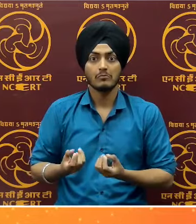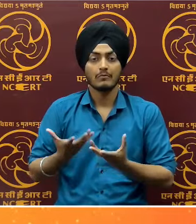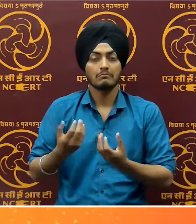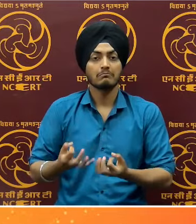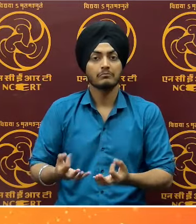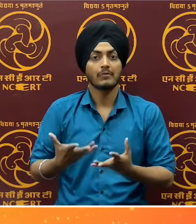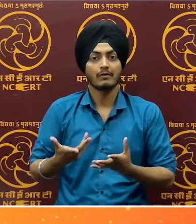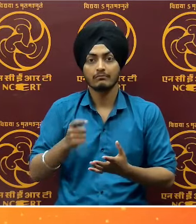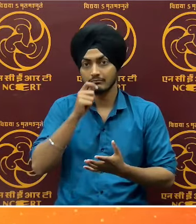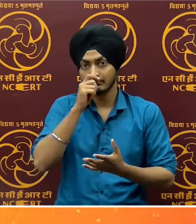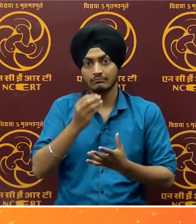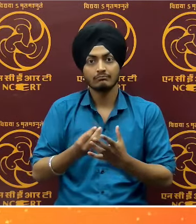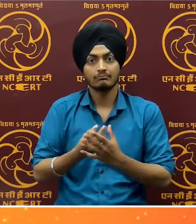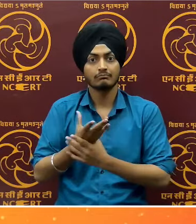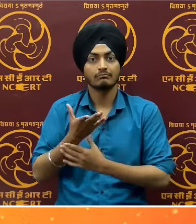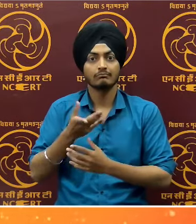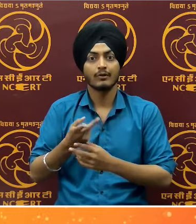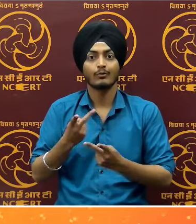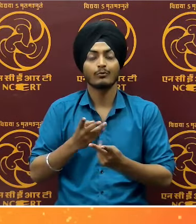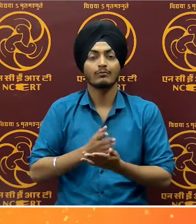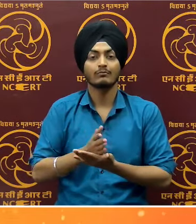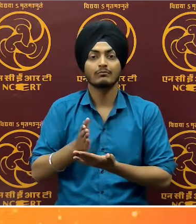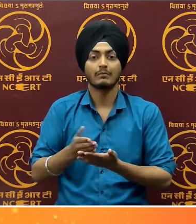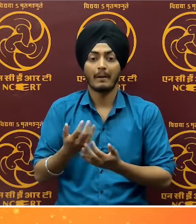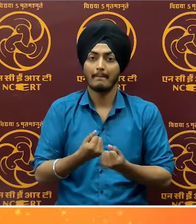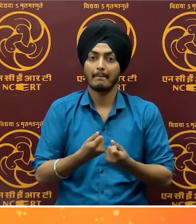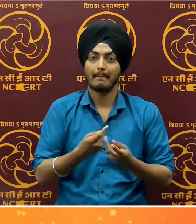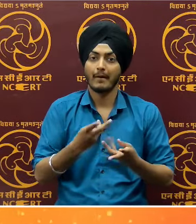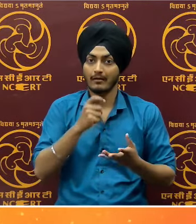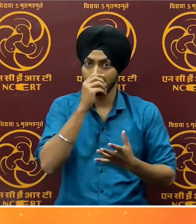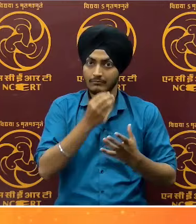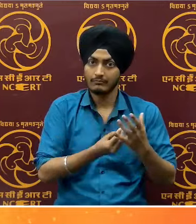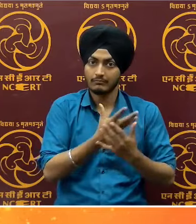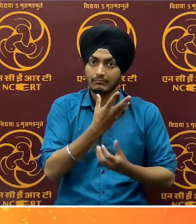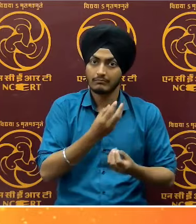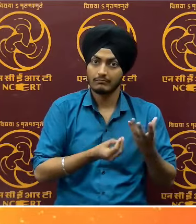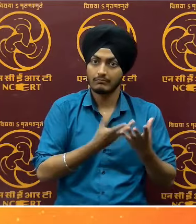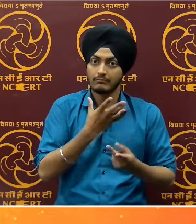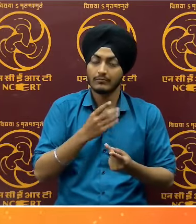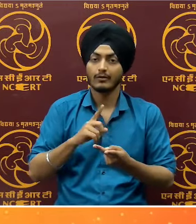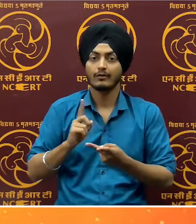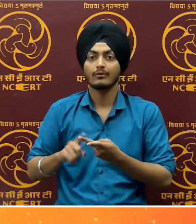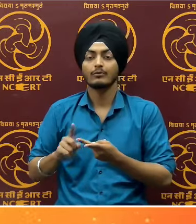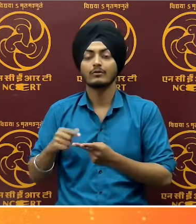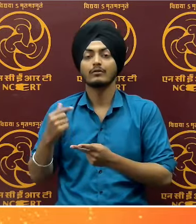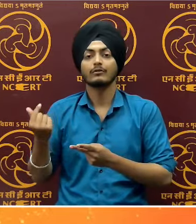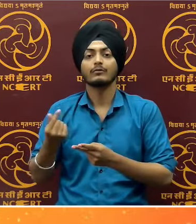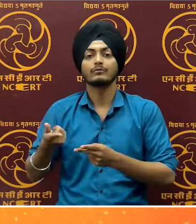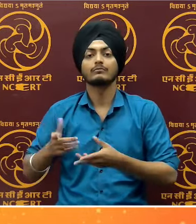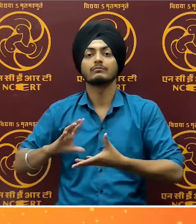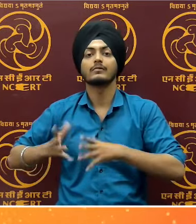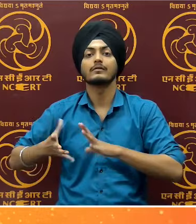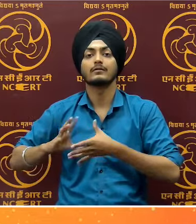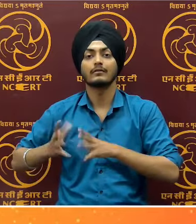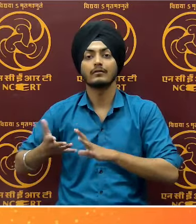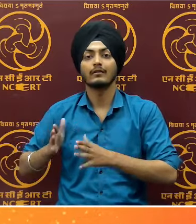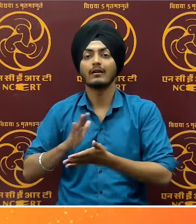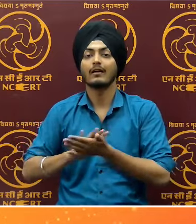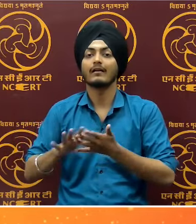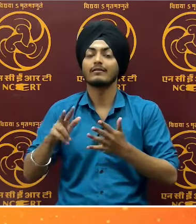So, these are the two things, multiple cropping, and the second thing is use of machineries,